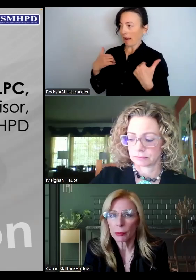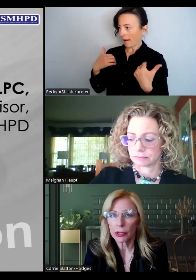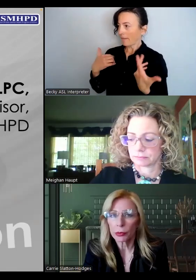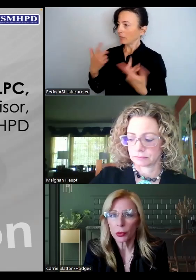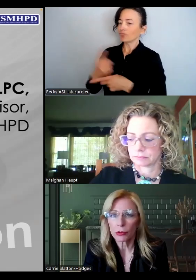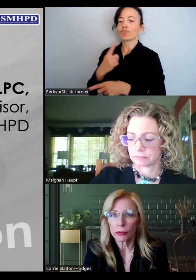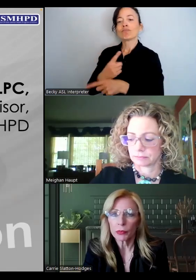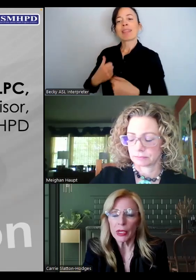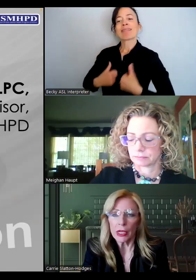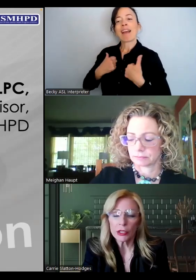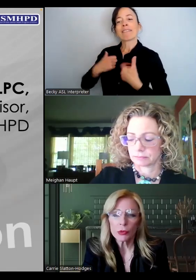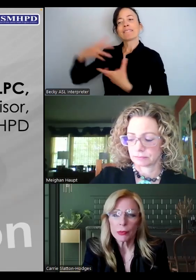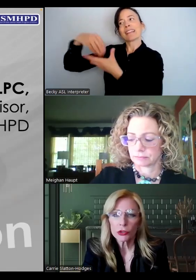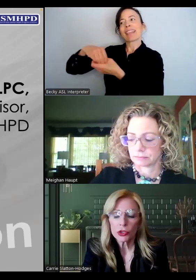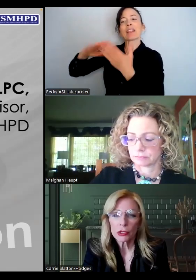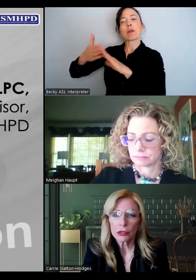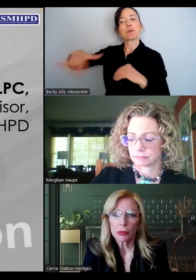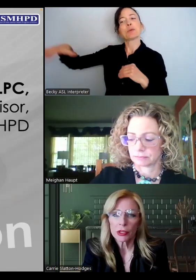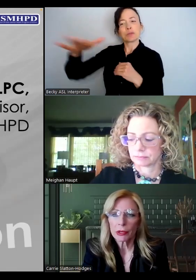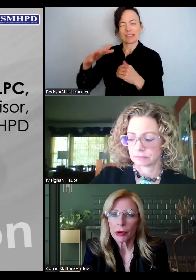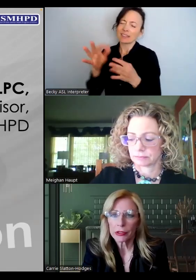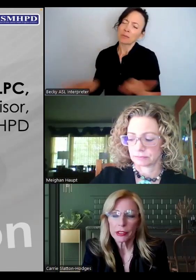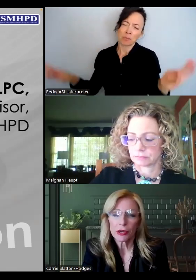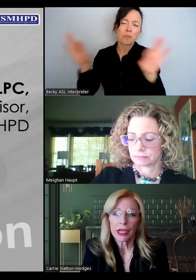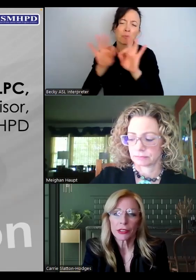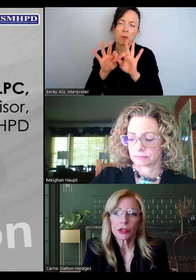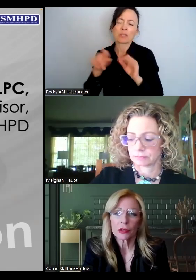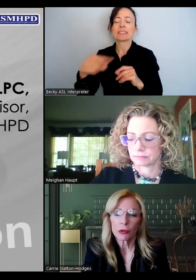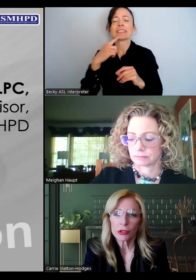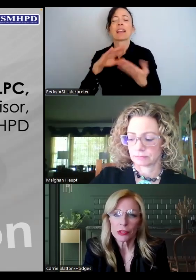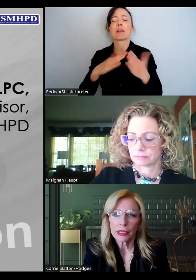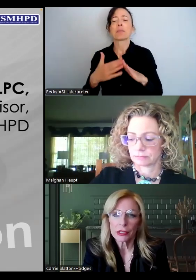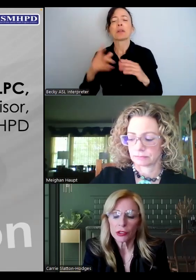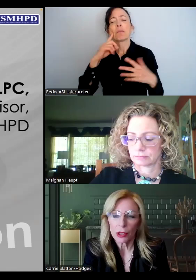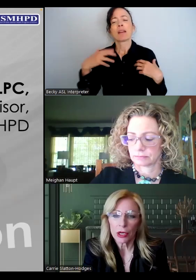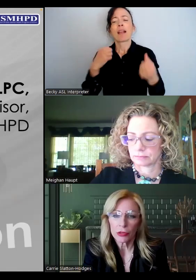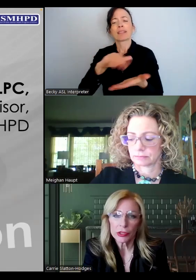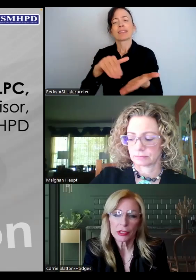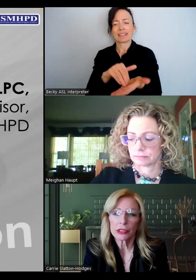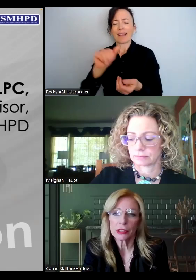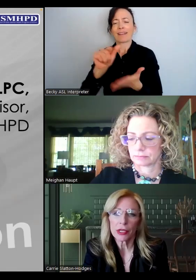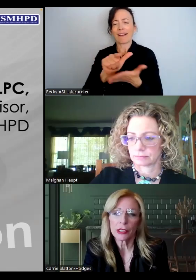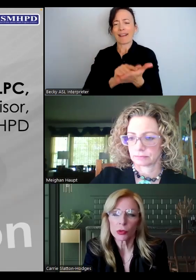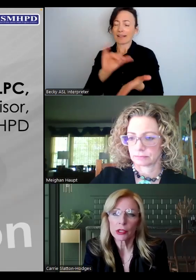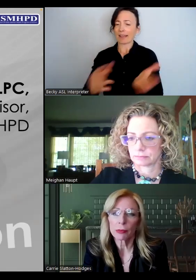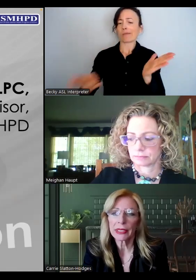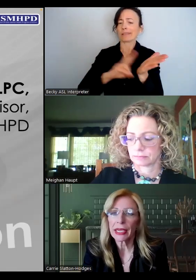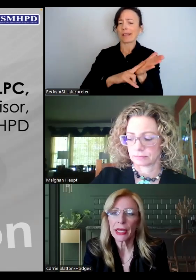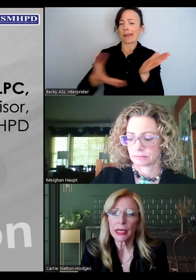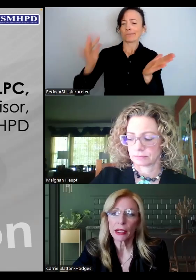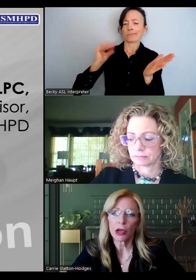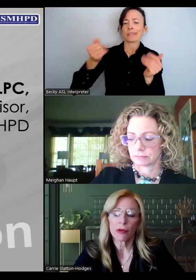so incredibly important. And you mentioned the Community Mental Health Center Act that was signed into law in the 60s as really